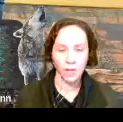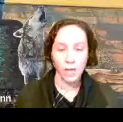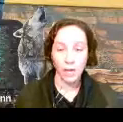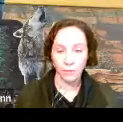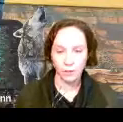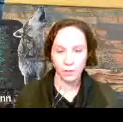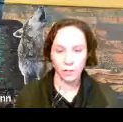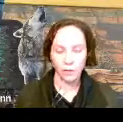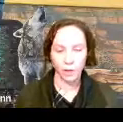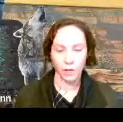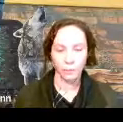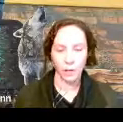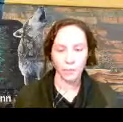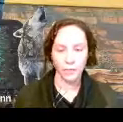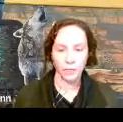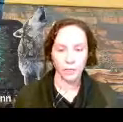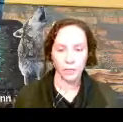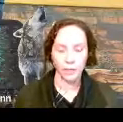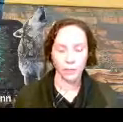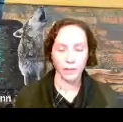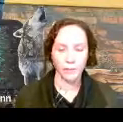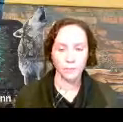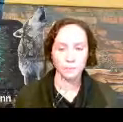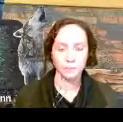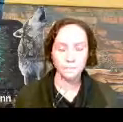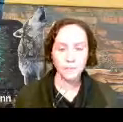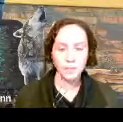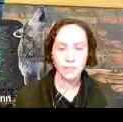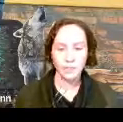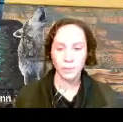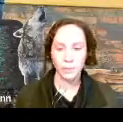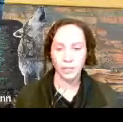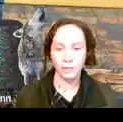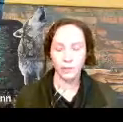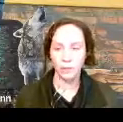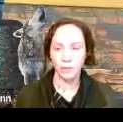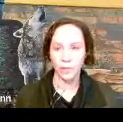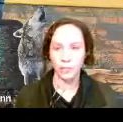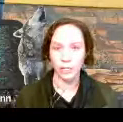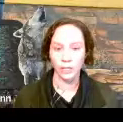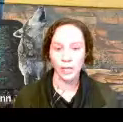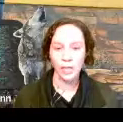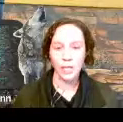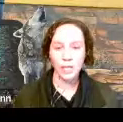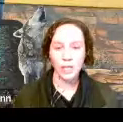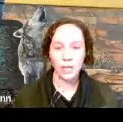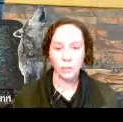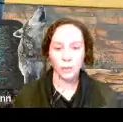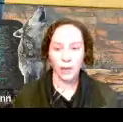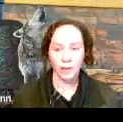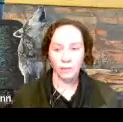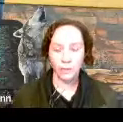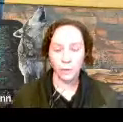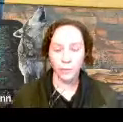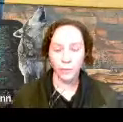count ever in the wild population in the US since the beginning of the reintroduction.